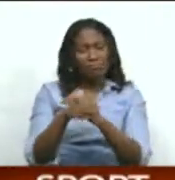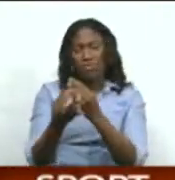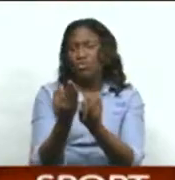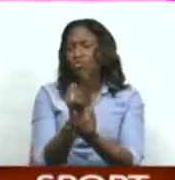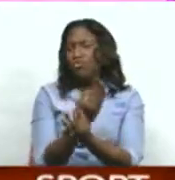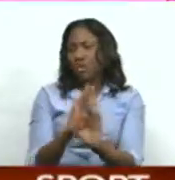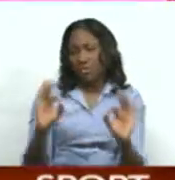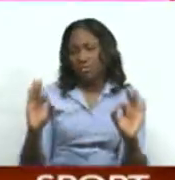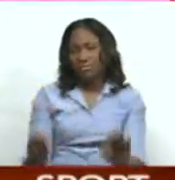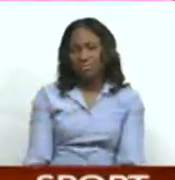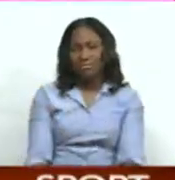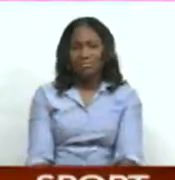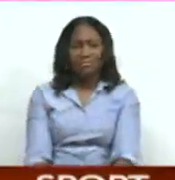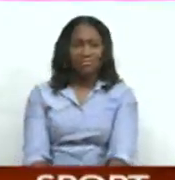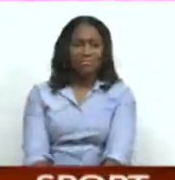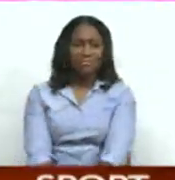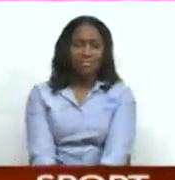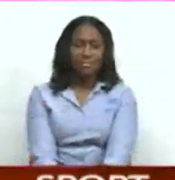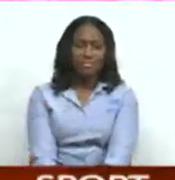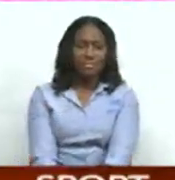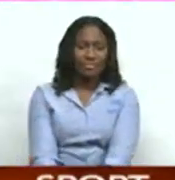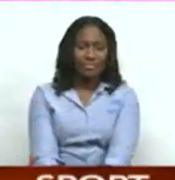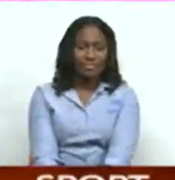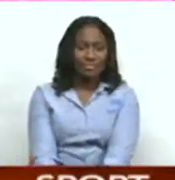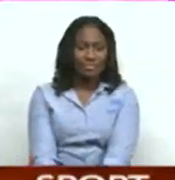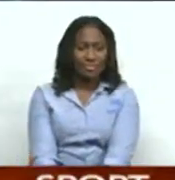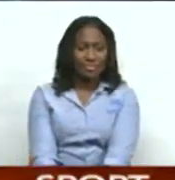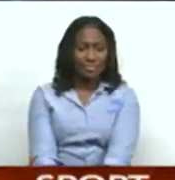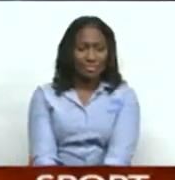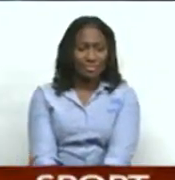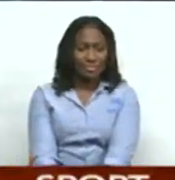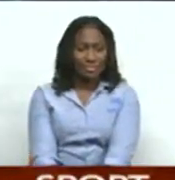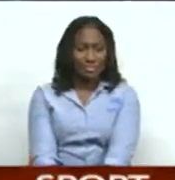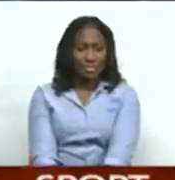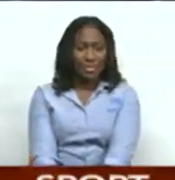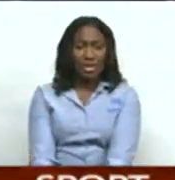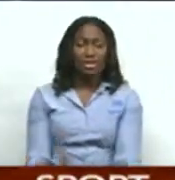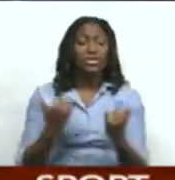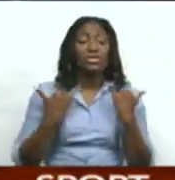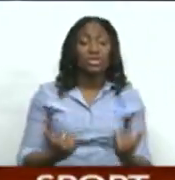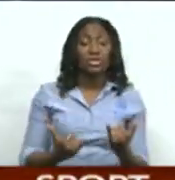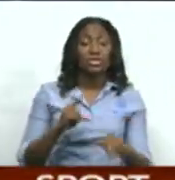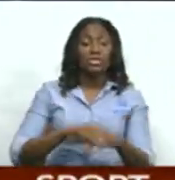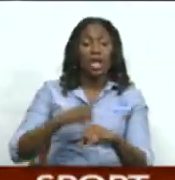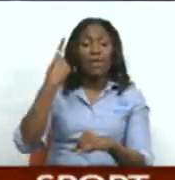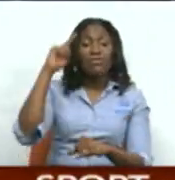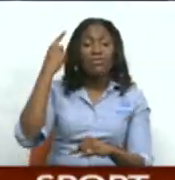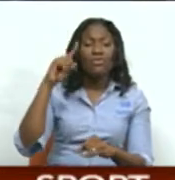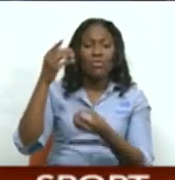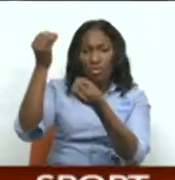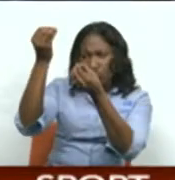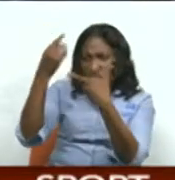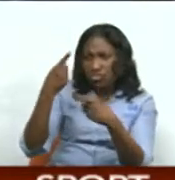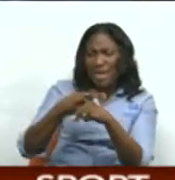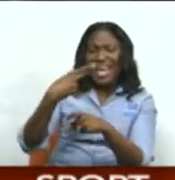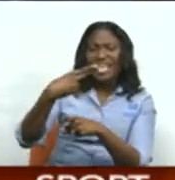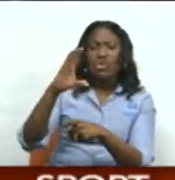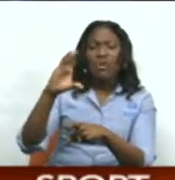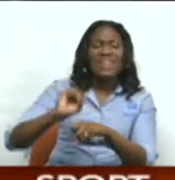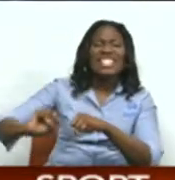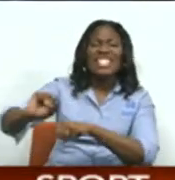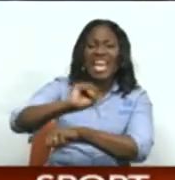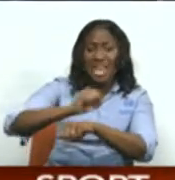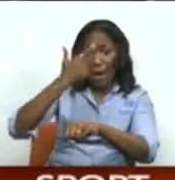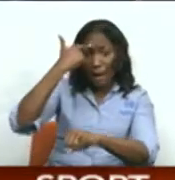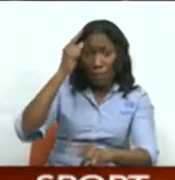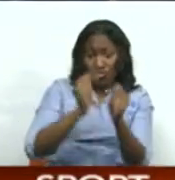freely. Caston Cupid, CNC3 Sport. All right, now time for an update from the Hazel Crawford Stadium, where Trinidad and